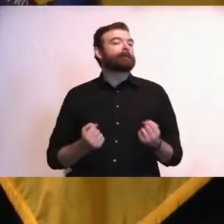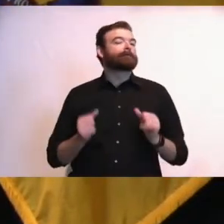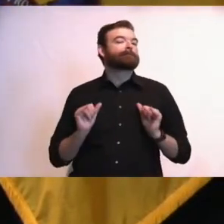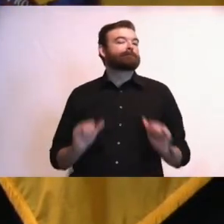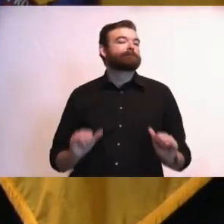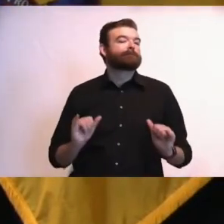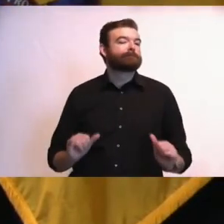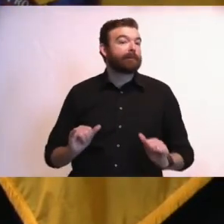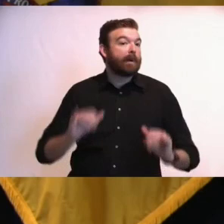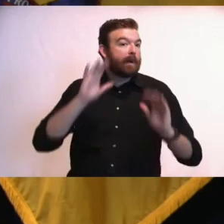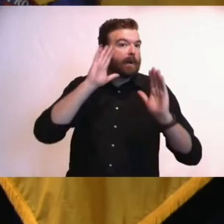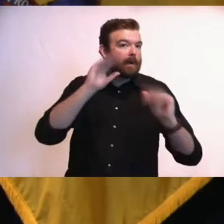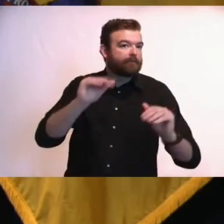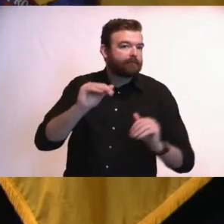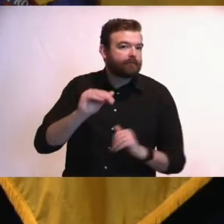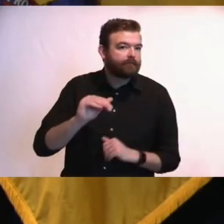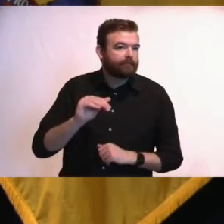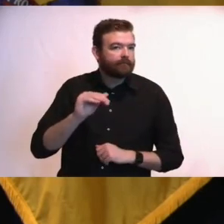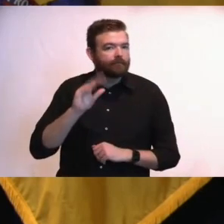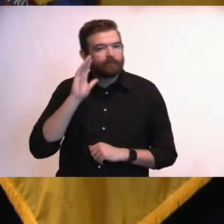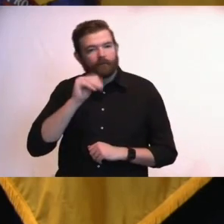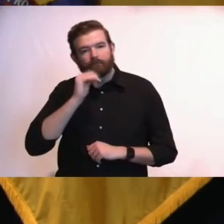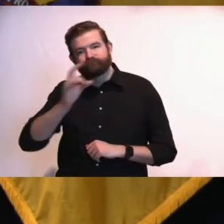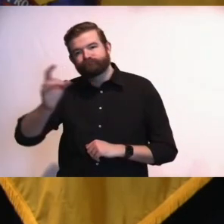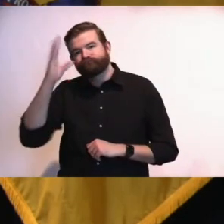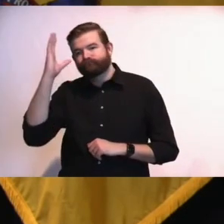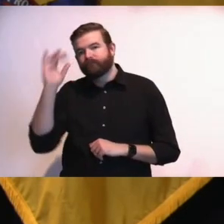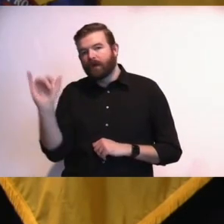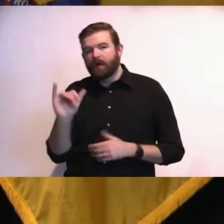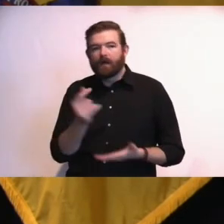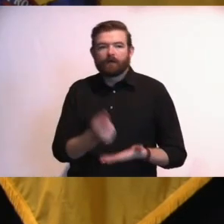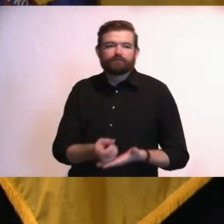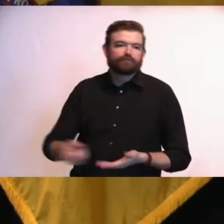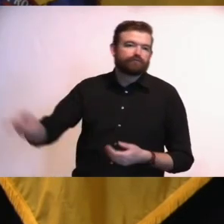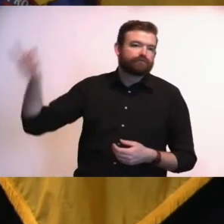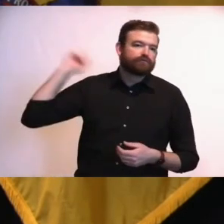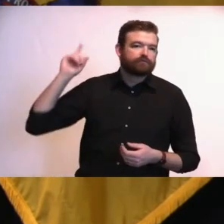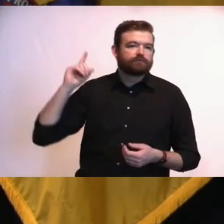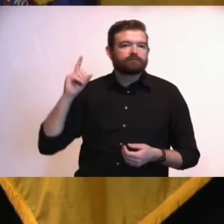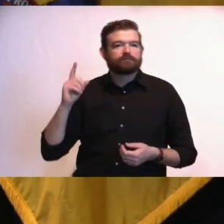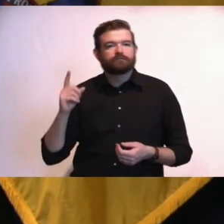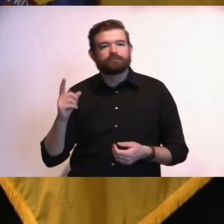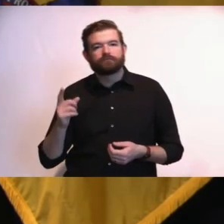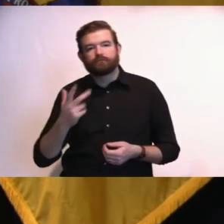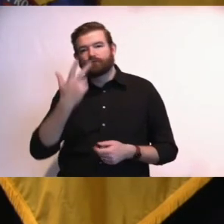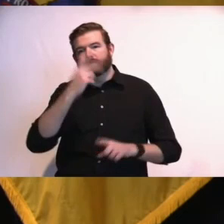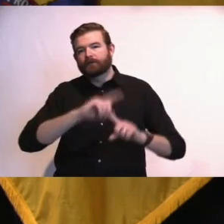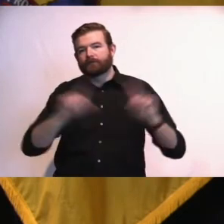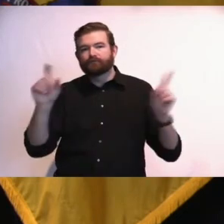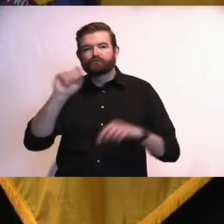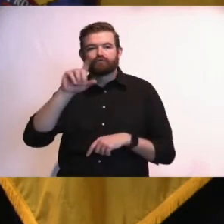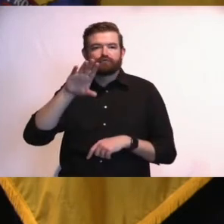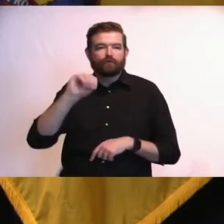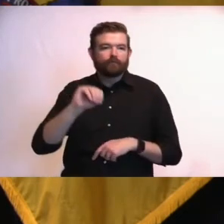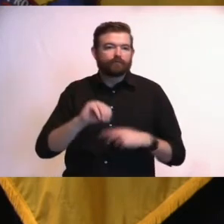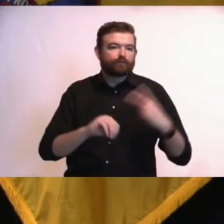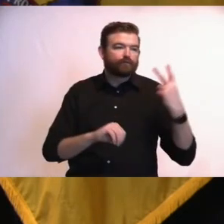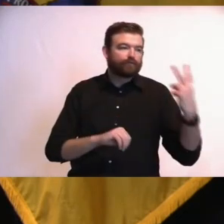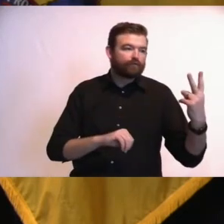not as challenging a week as we had last week on the weather front. We had to deal with 3 different storms, 2 snow, 1